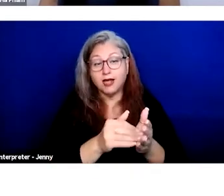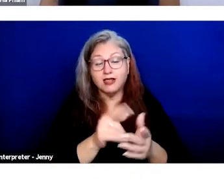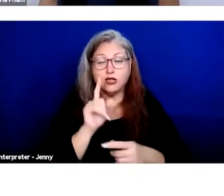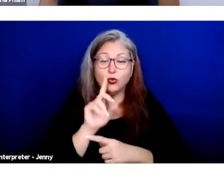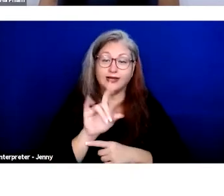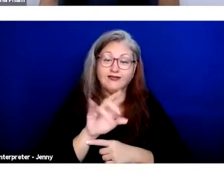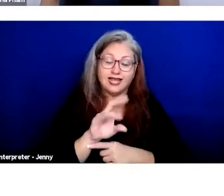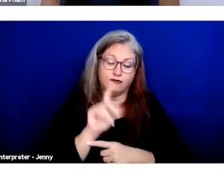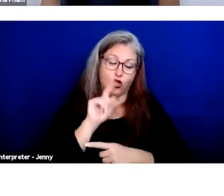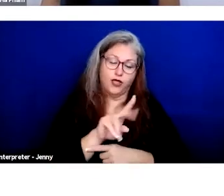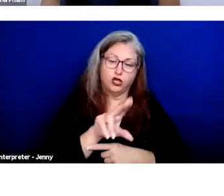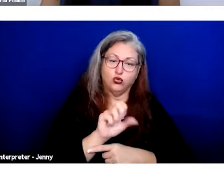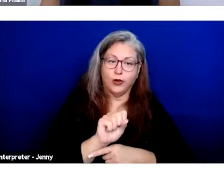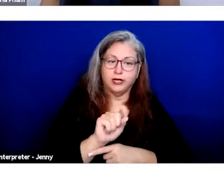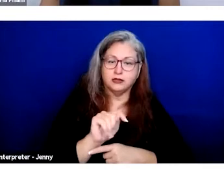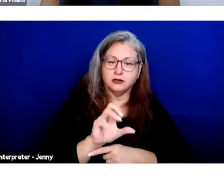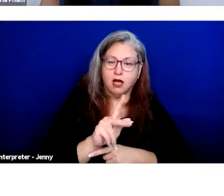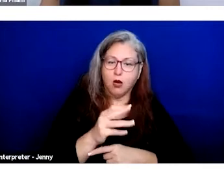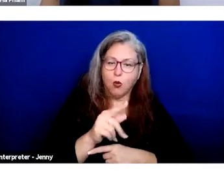to its US stockholders.